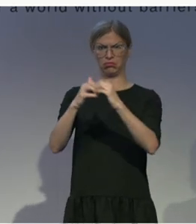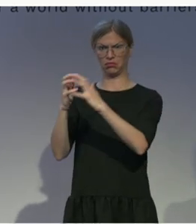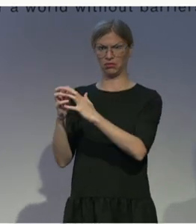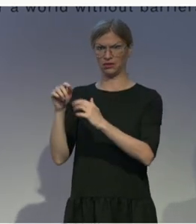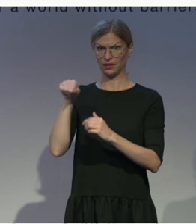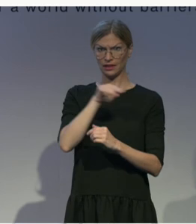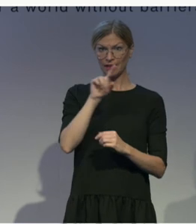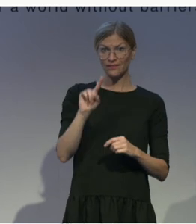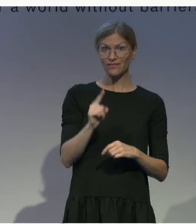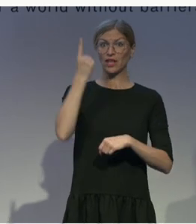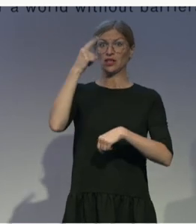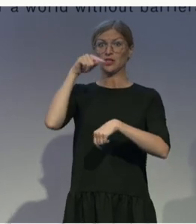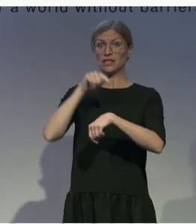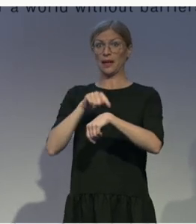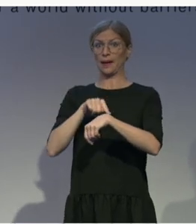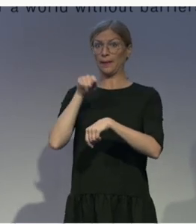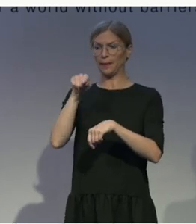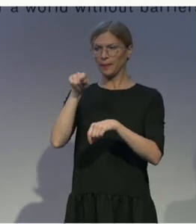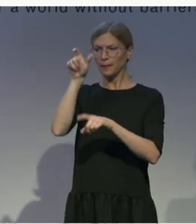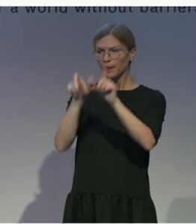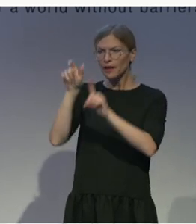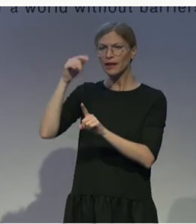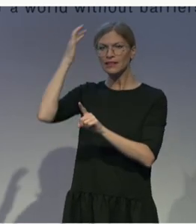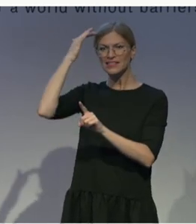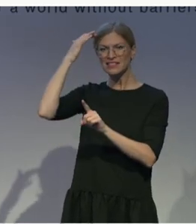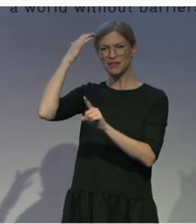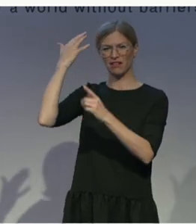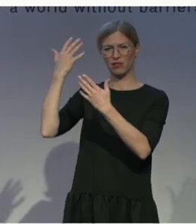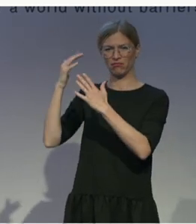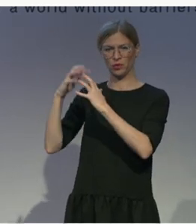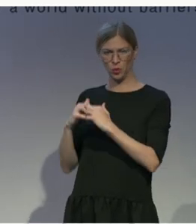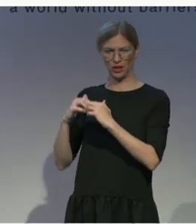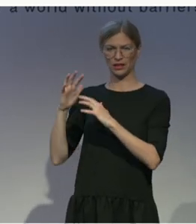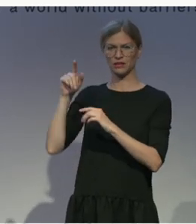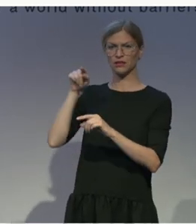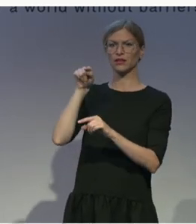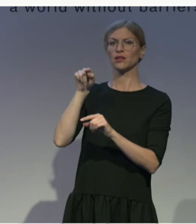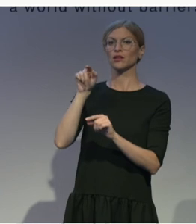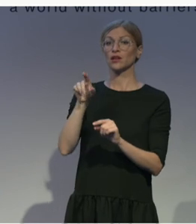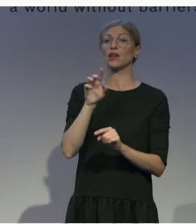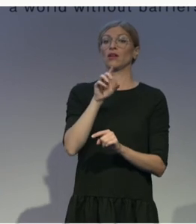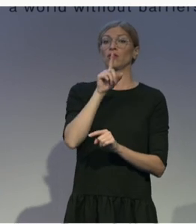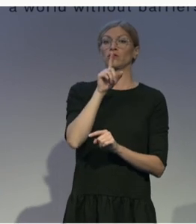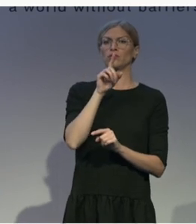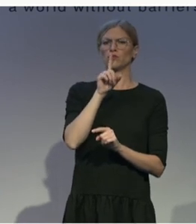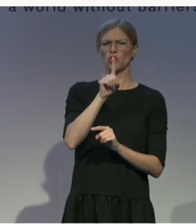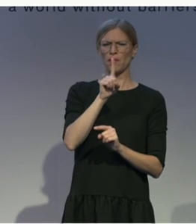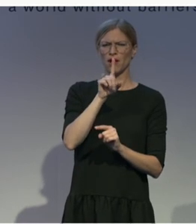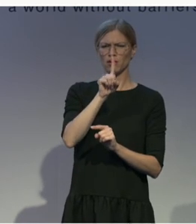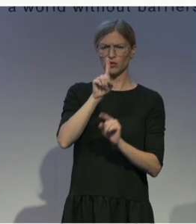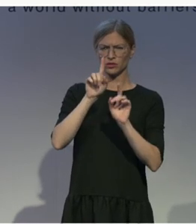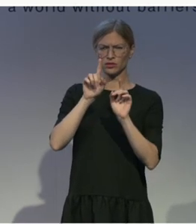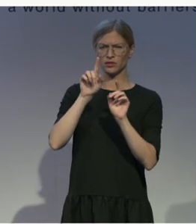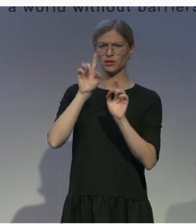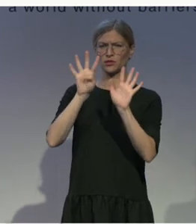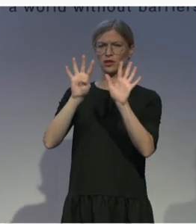with learning difficulties were themselves decision makers was founded in 2009. So we have this 50-year gap in terms